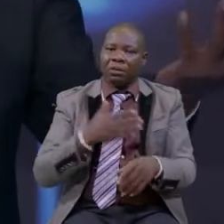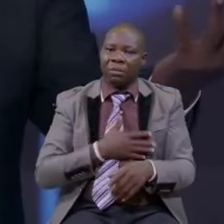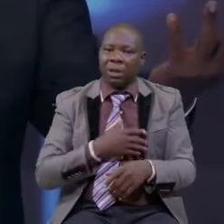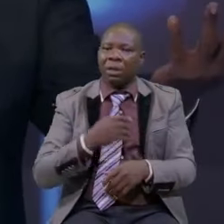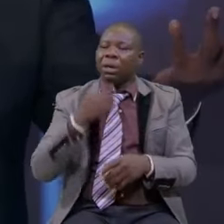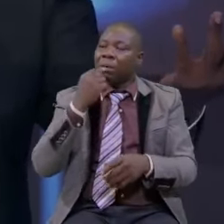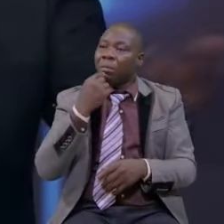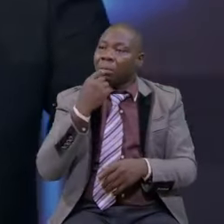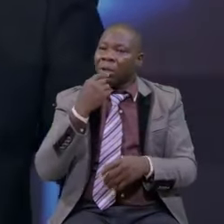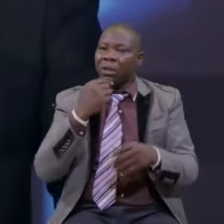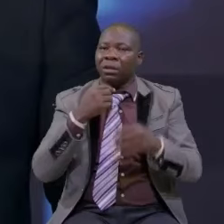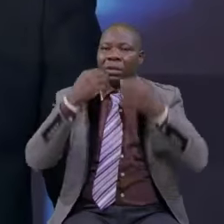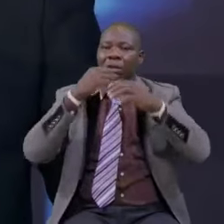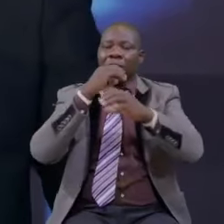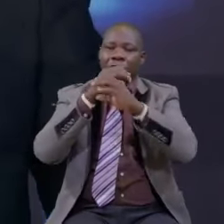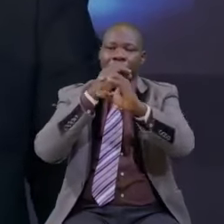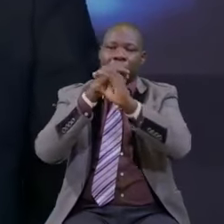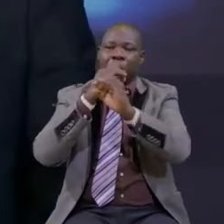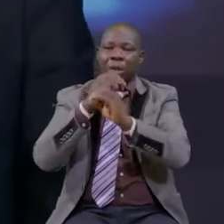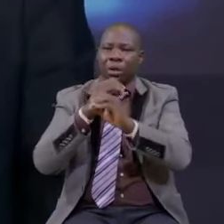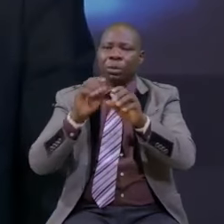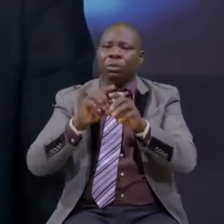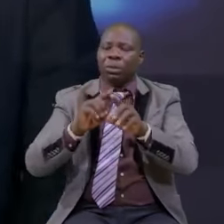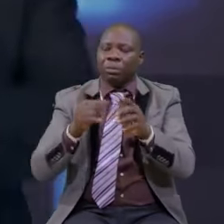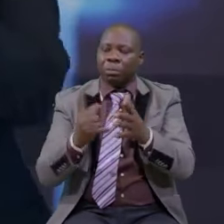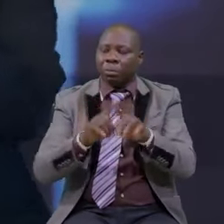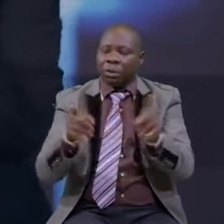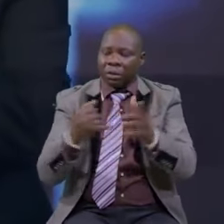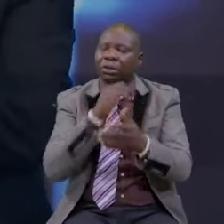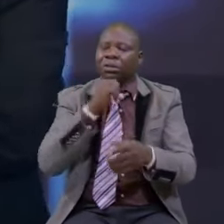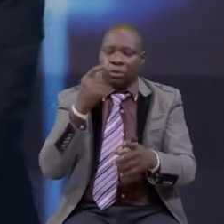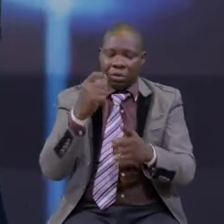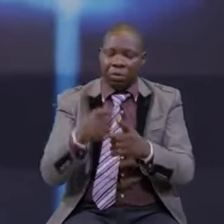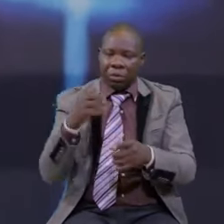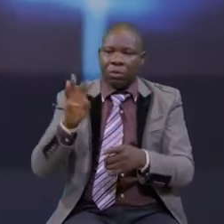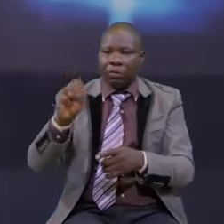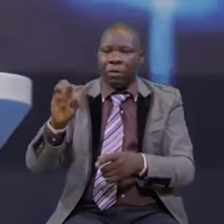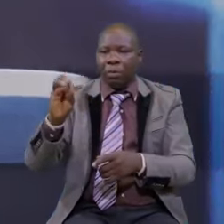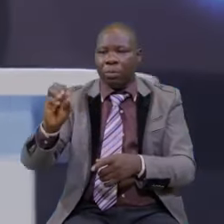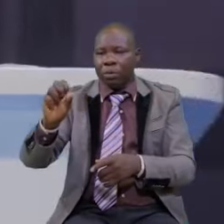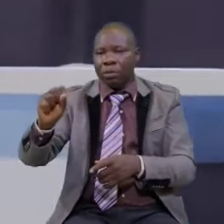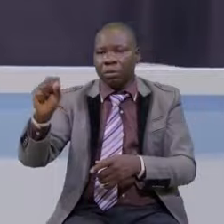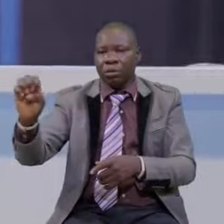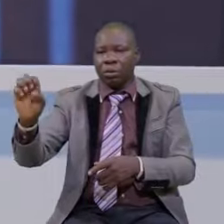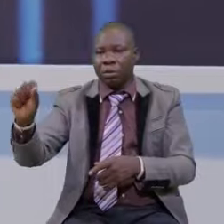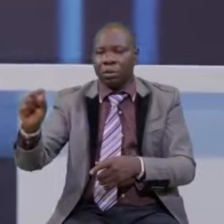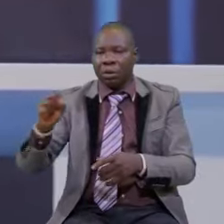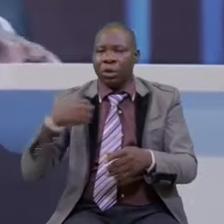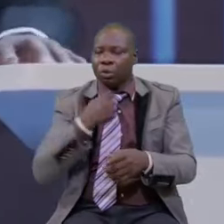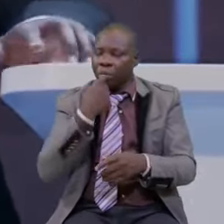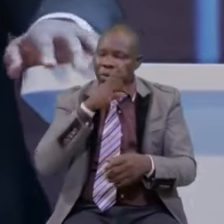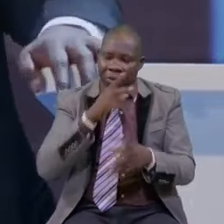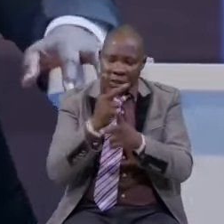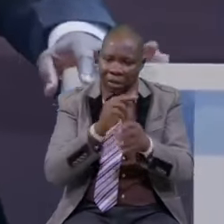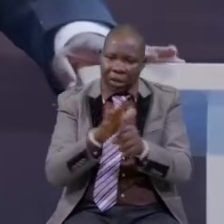mouthpiece, loudspeaker. But it's not the word of Moses. We should be careful what comments, what powers. It's not